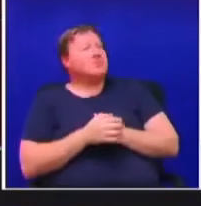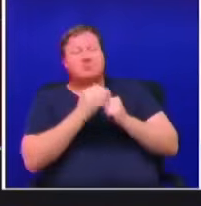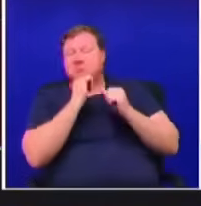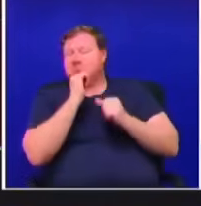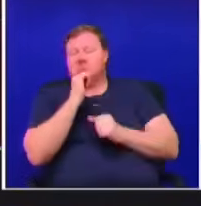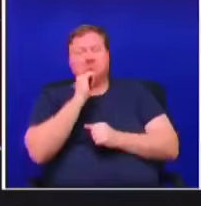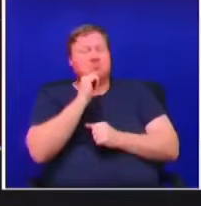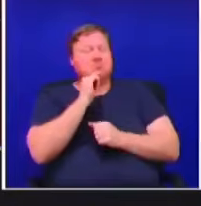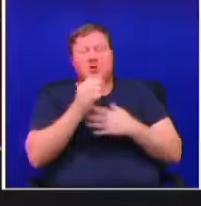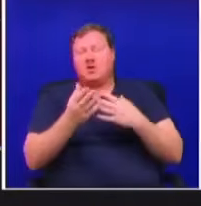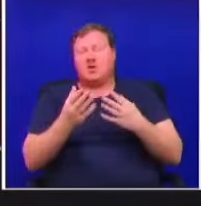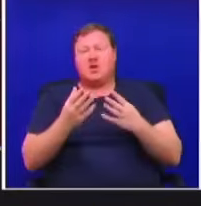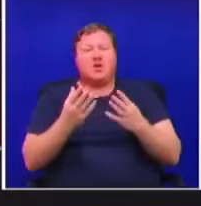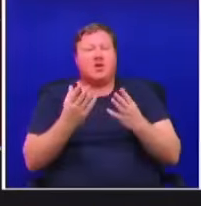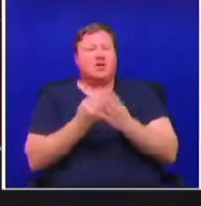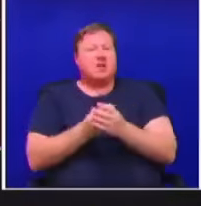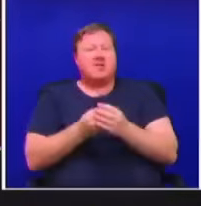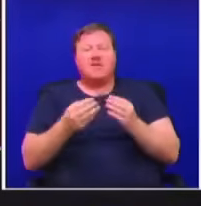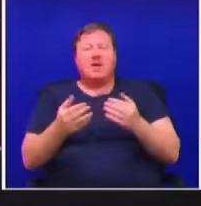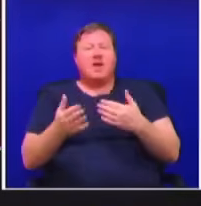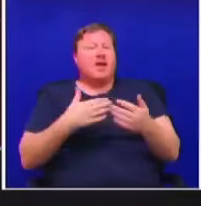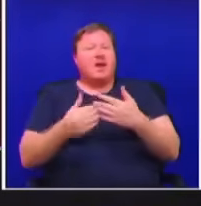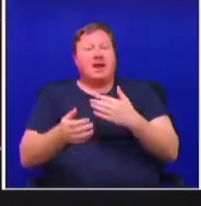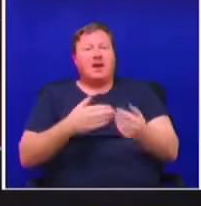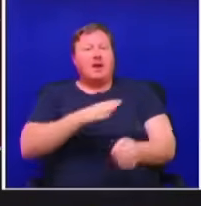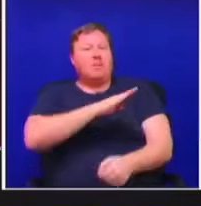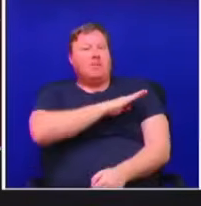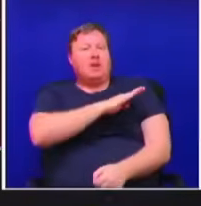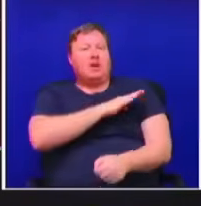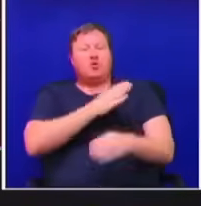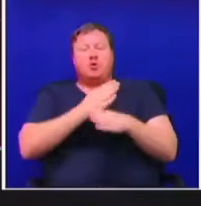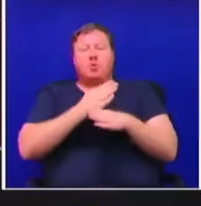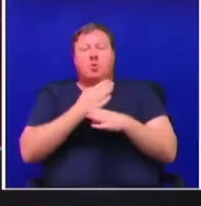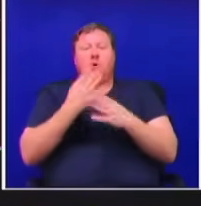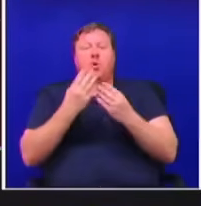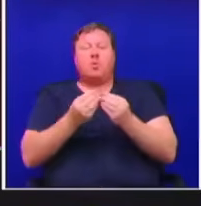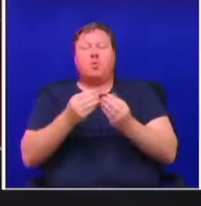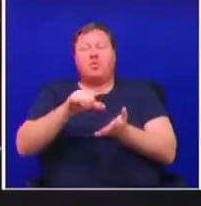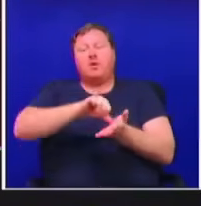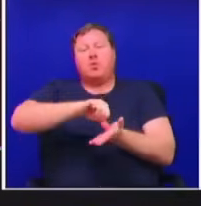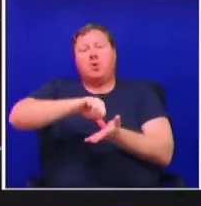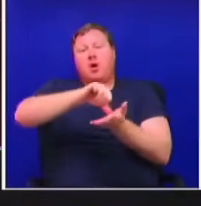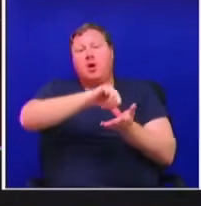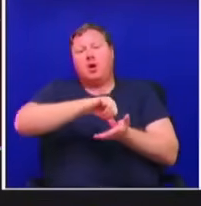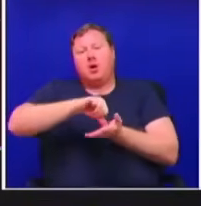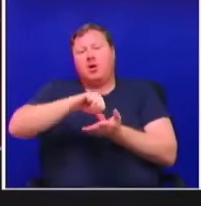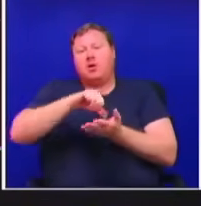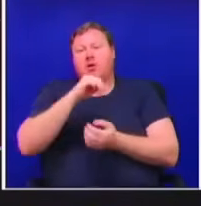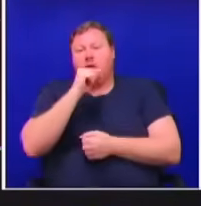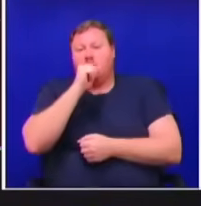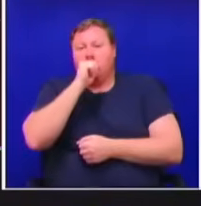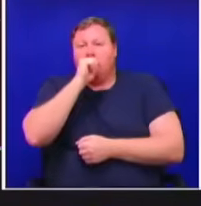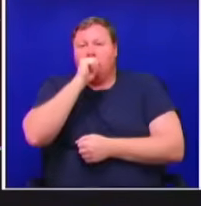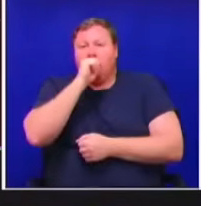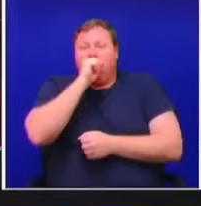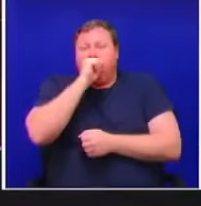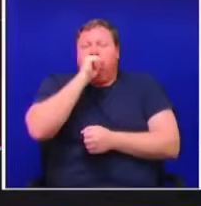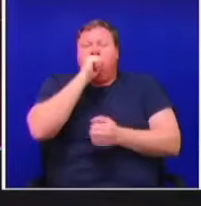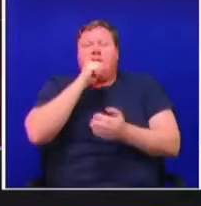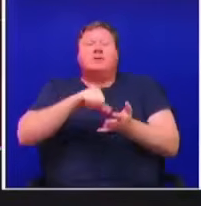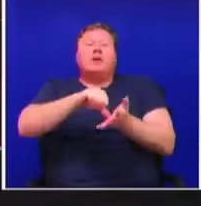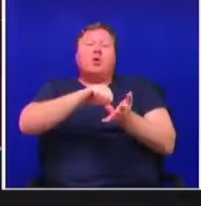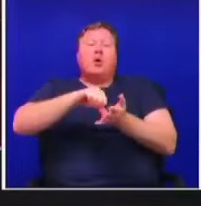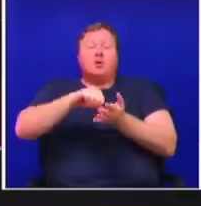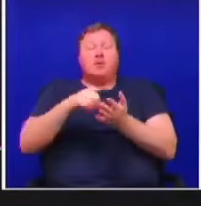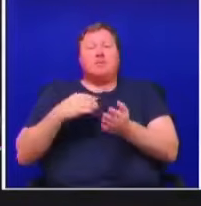military operations with Iran. Iran is one of the members of the BRICS, In fact, we